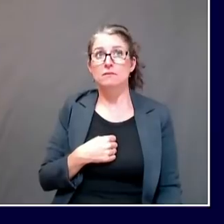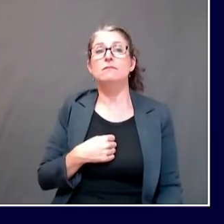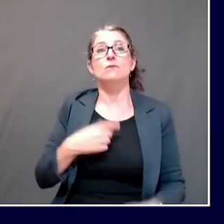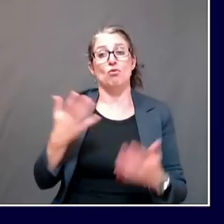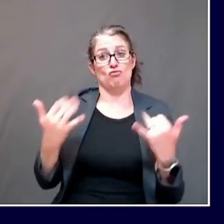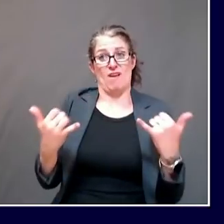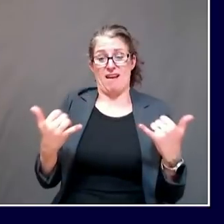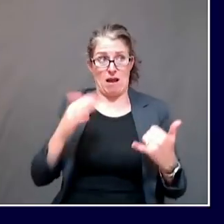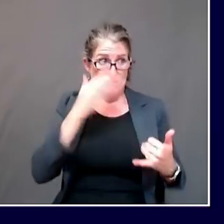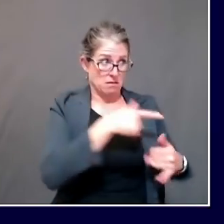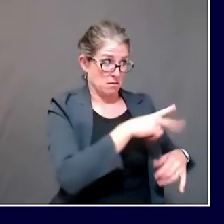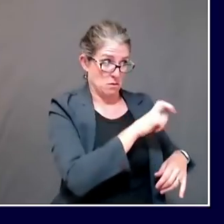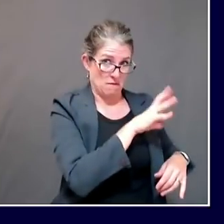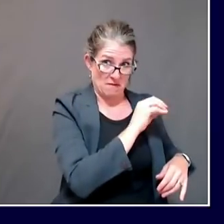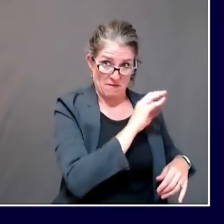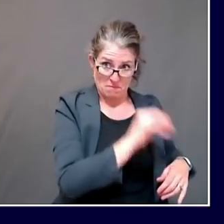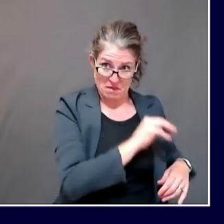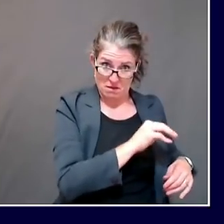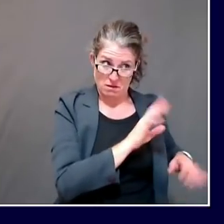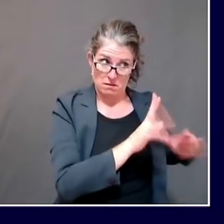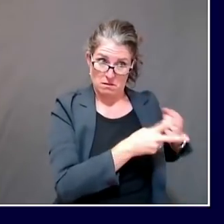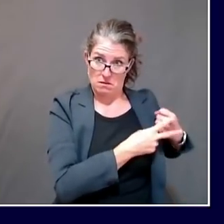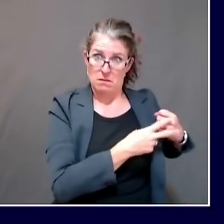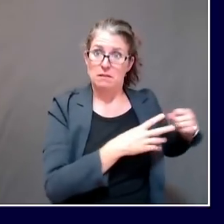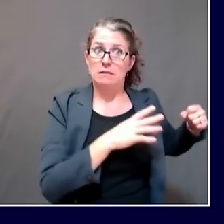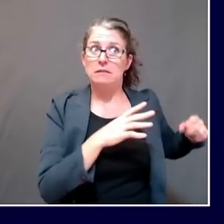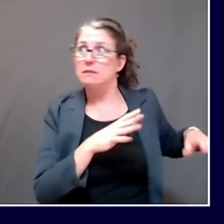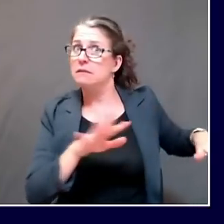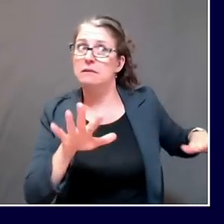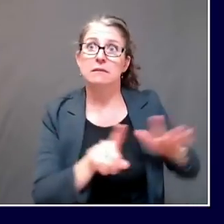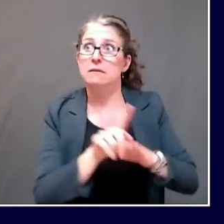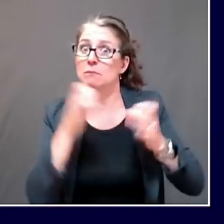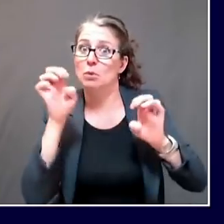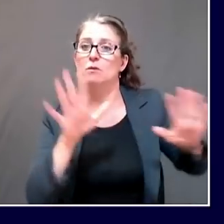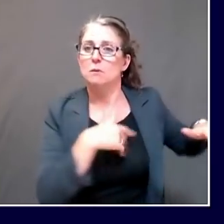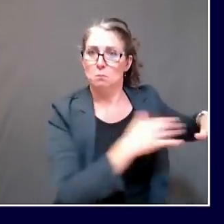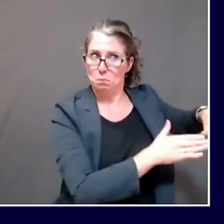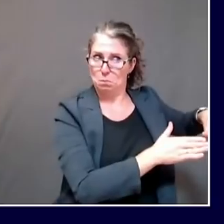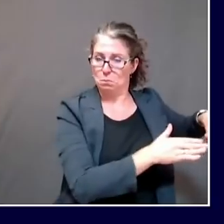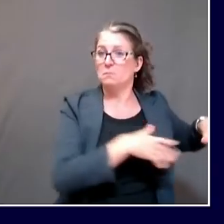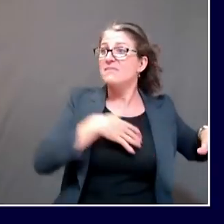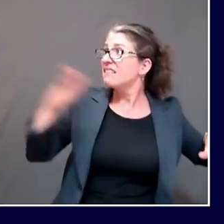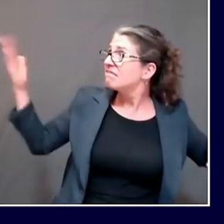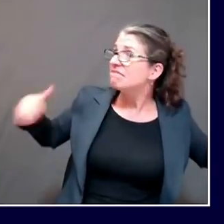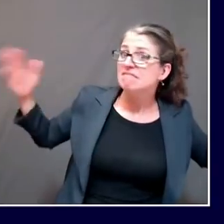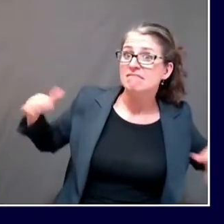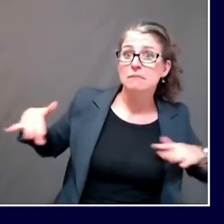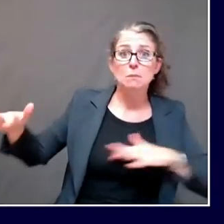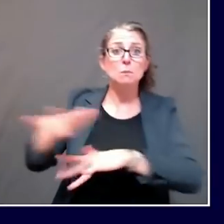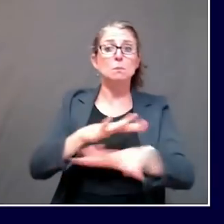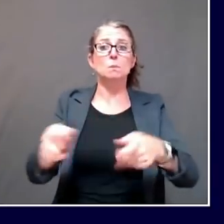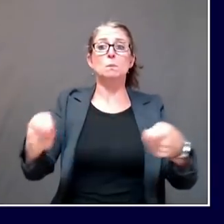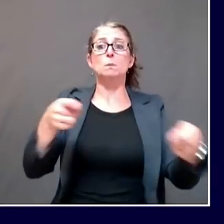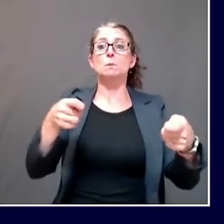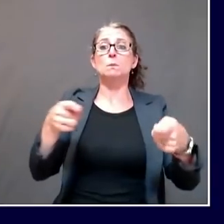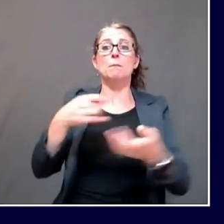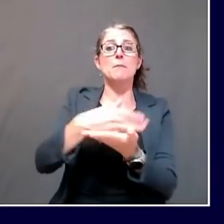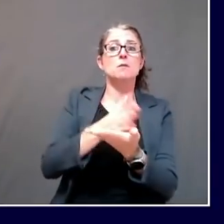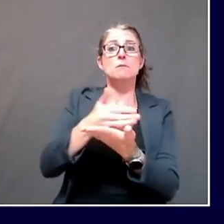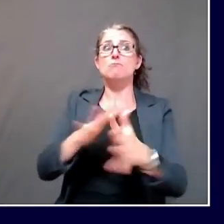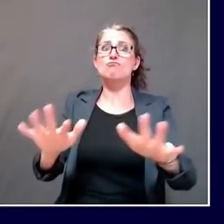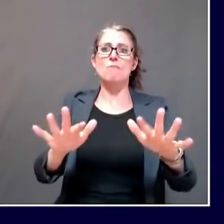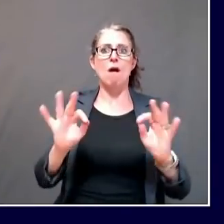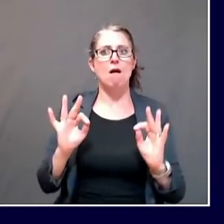in the strongest terms and the administration in Washington, D.C. to act immediately to provide additional aid to